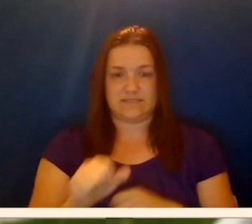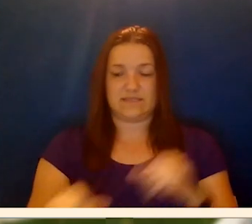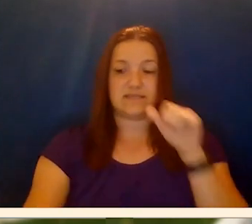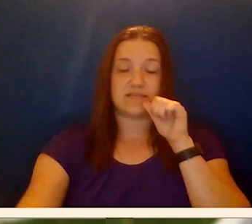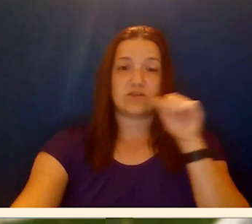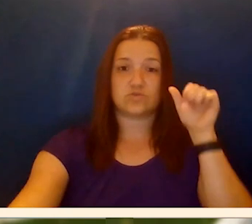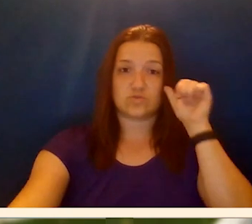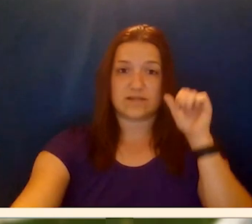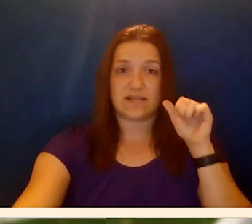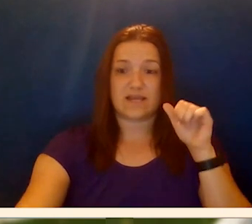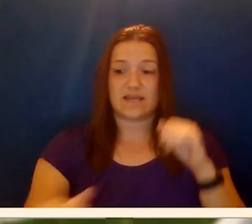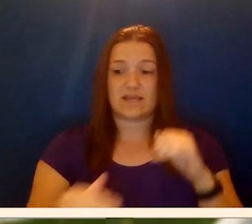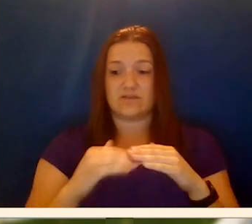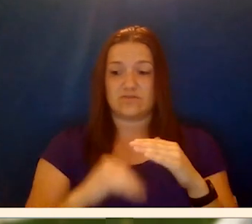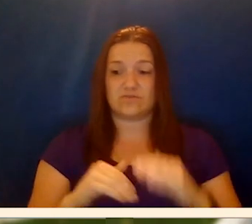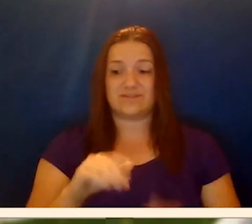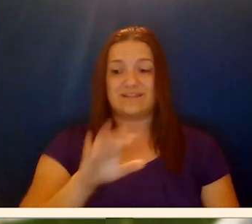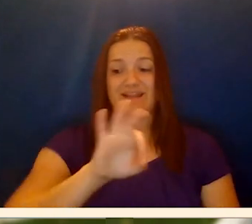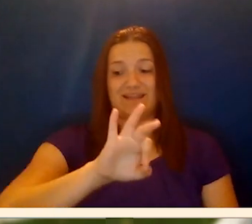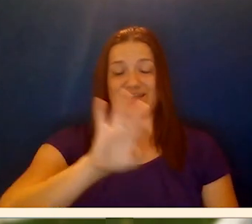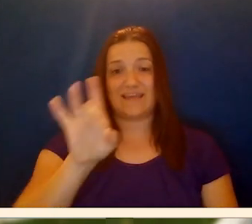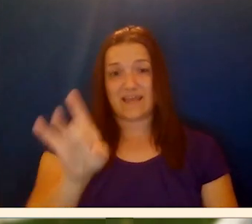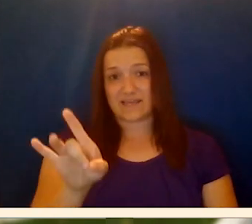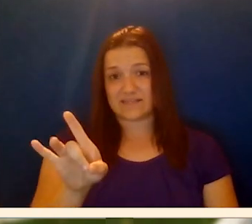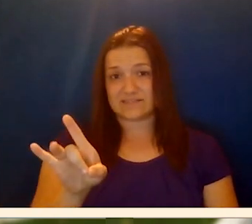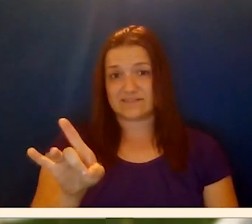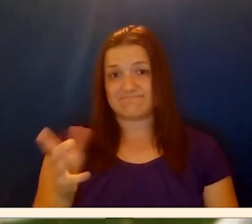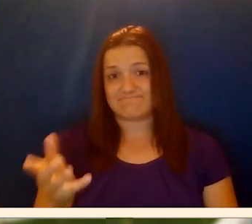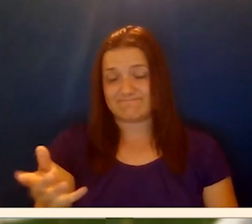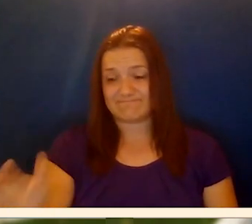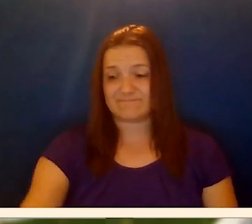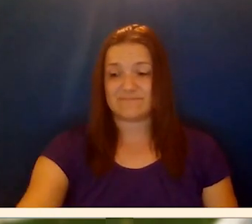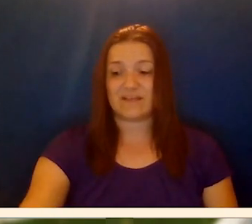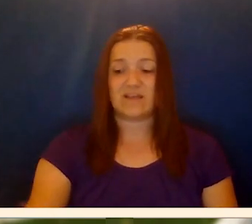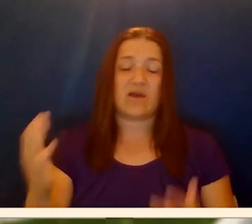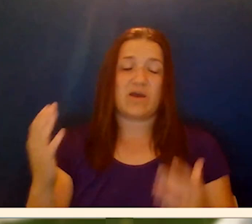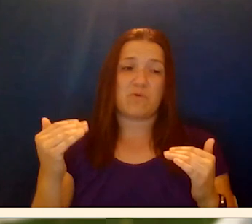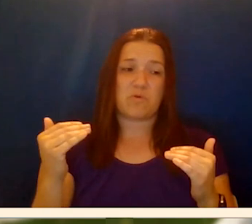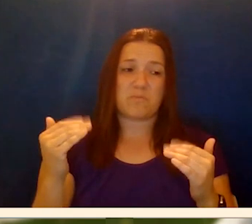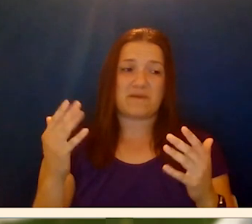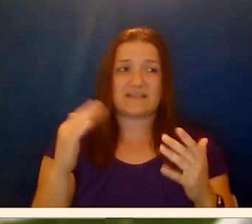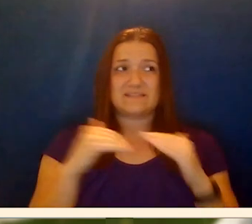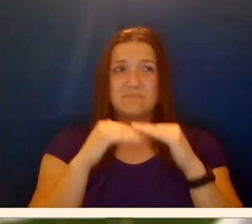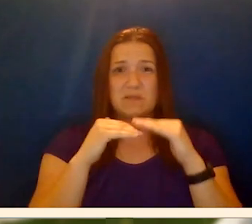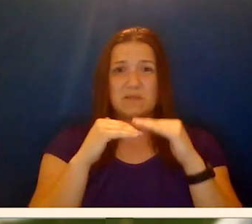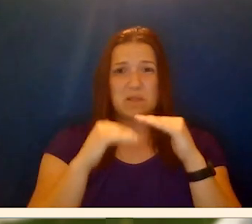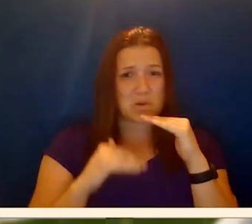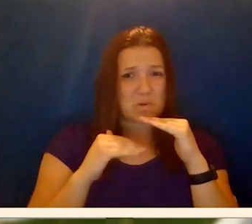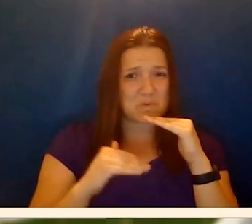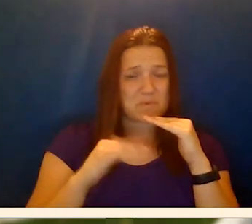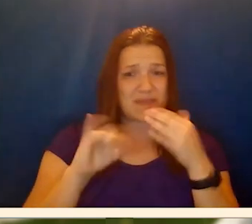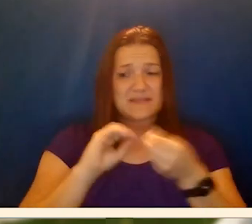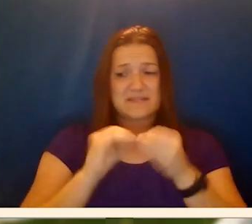number fell just by 1 to 98. So hoping that it's at or below